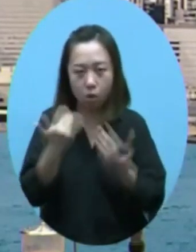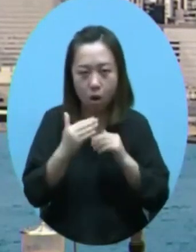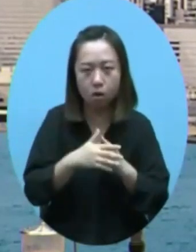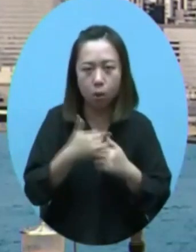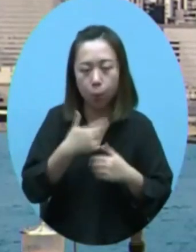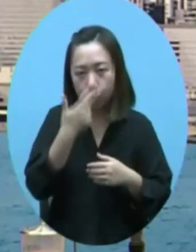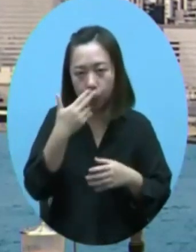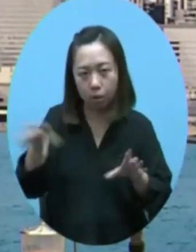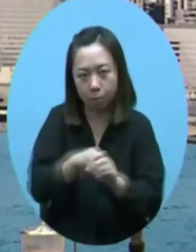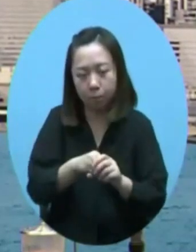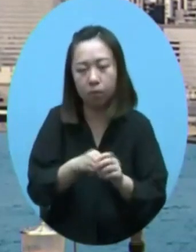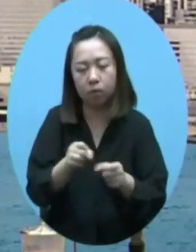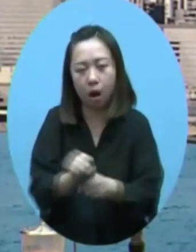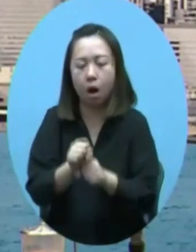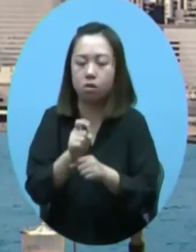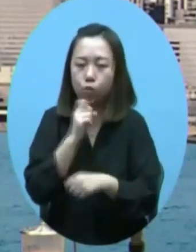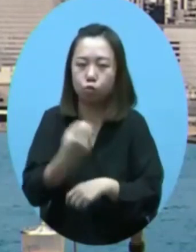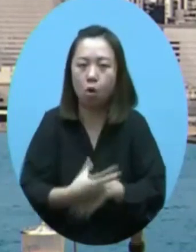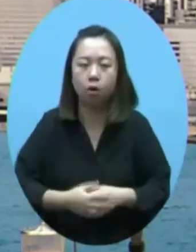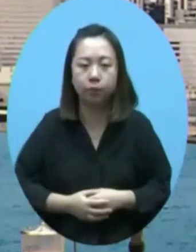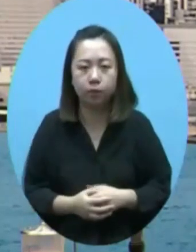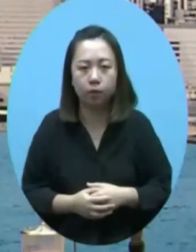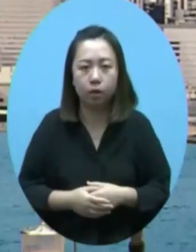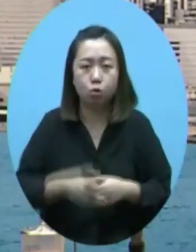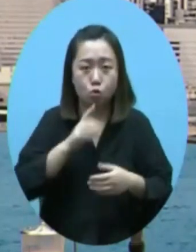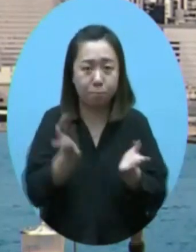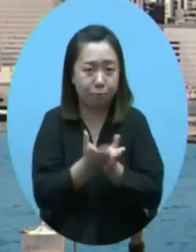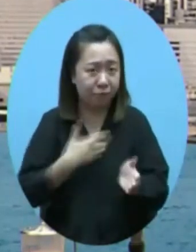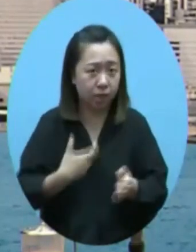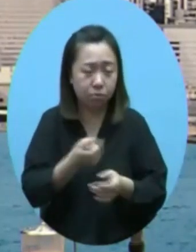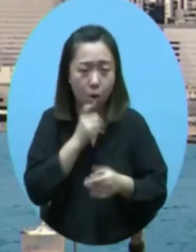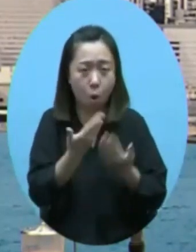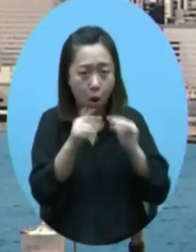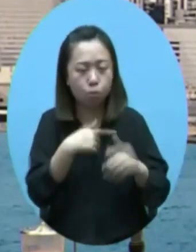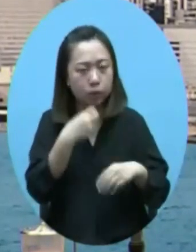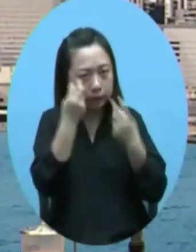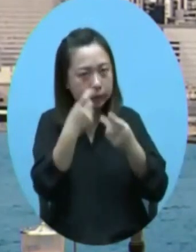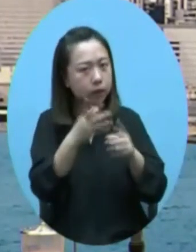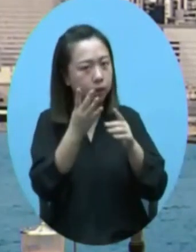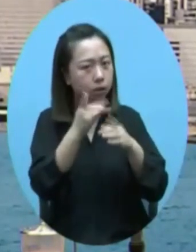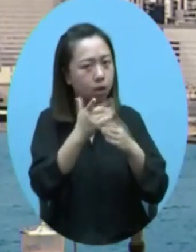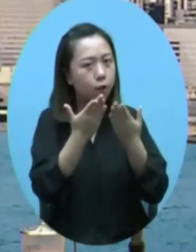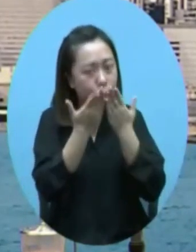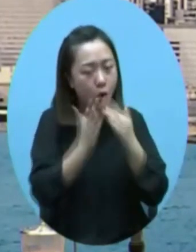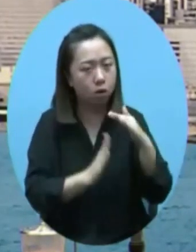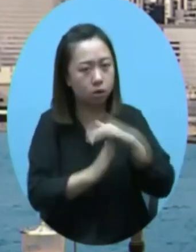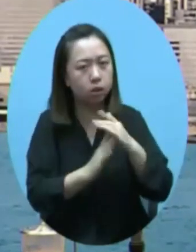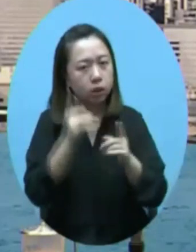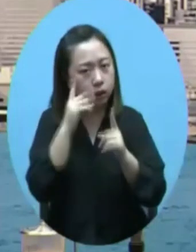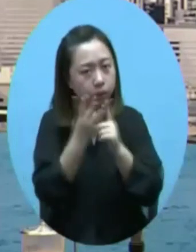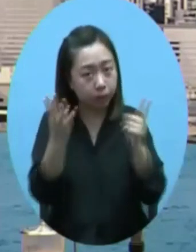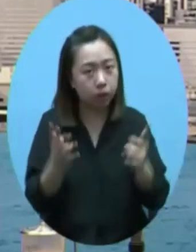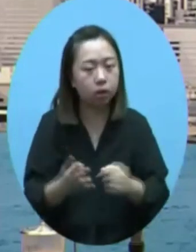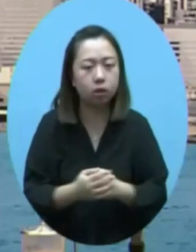are quite a few more to the list, and for schools with confirmed cases, it will suggest to suspend the class